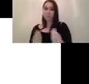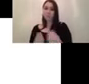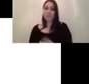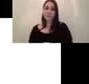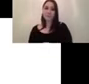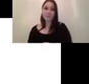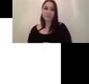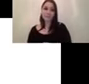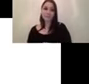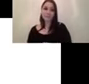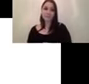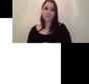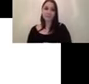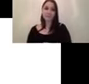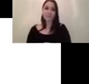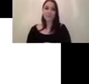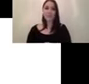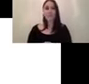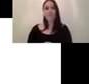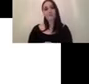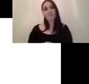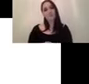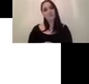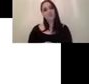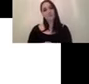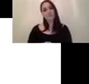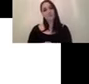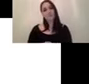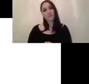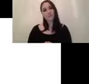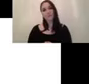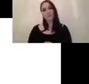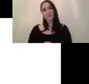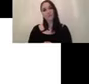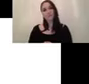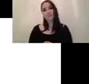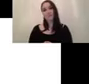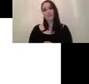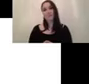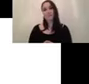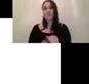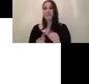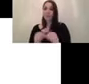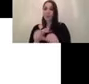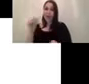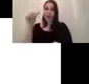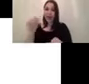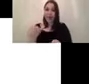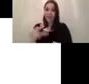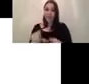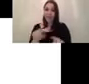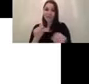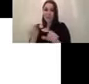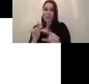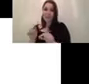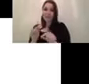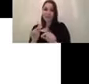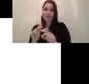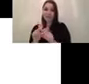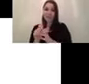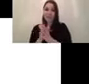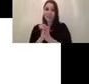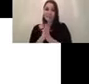So after selecting a model, a method,